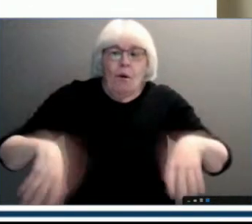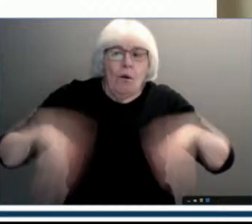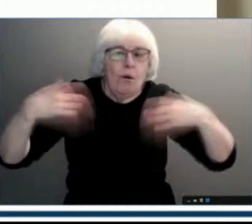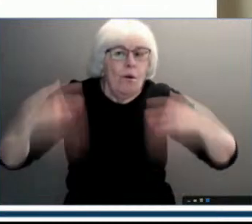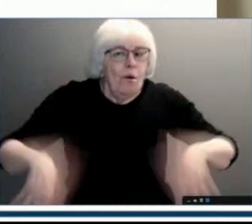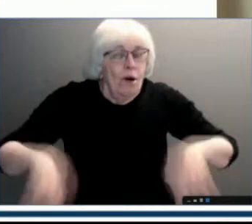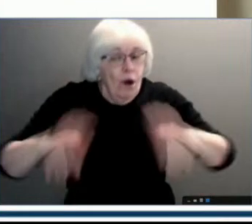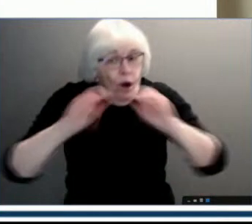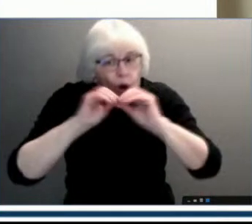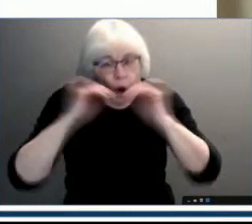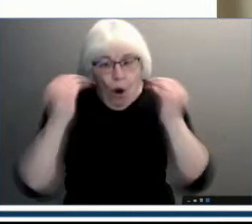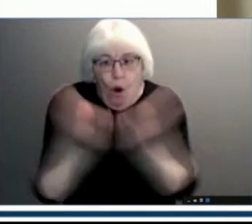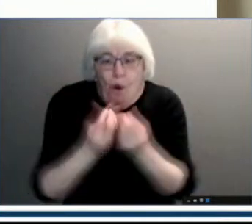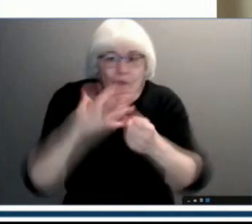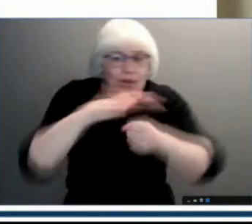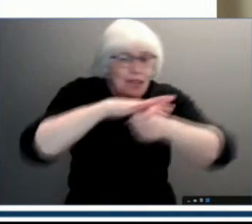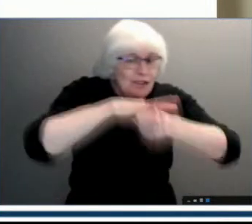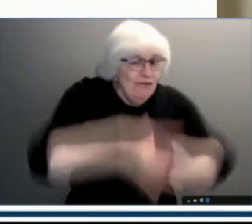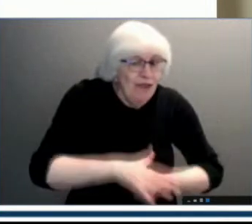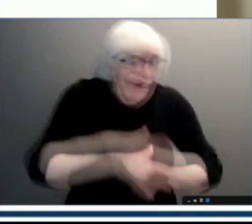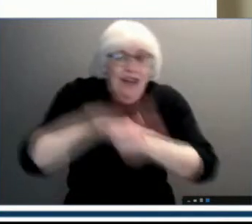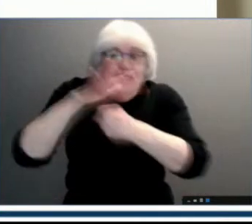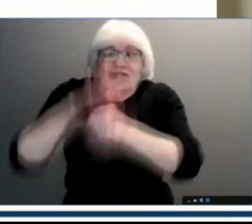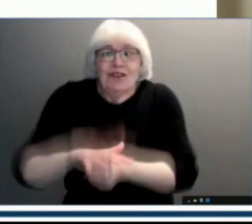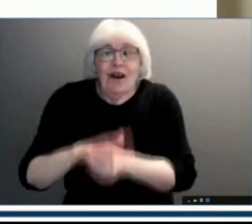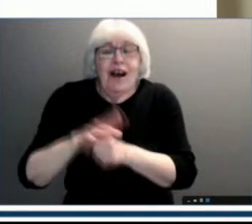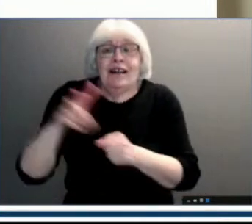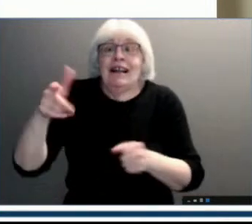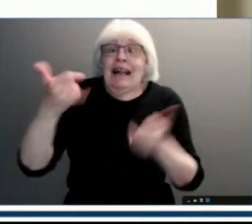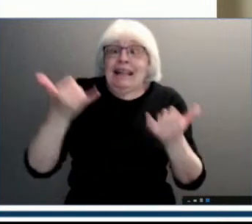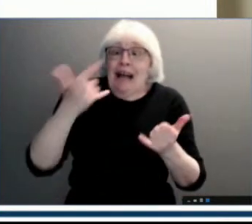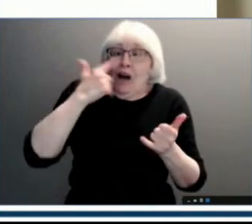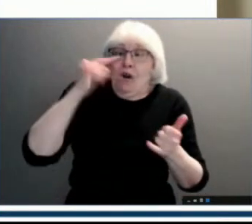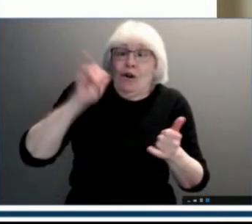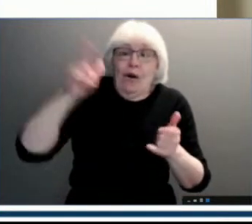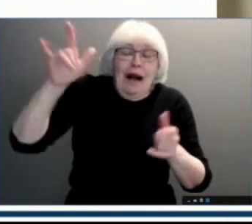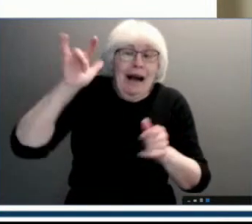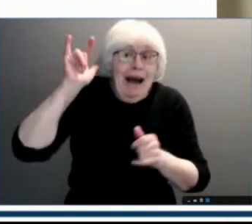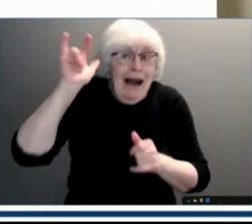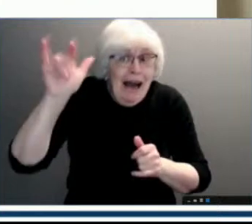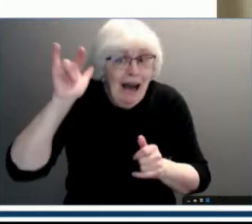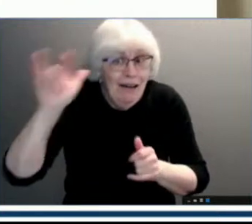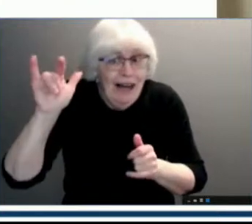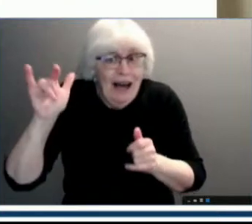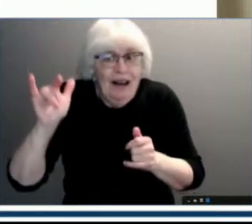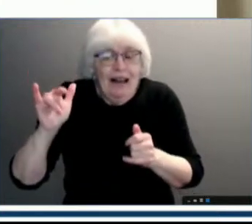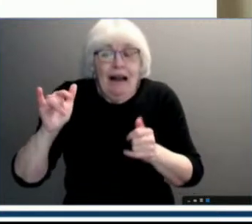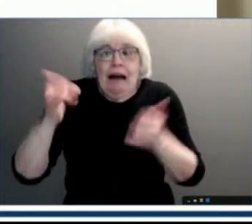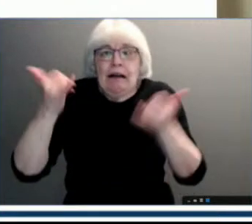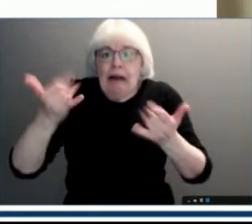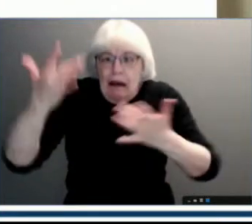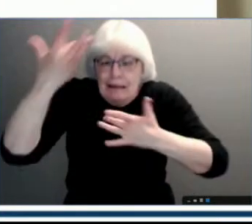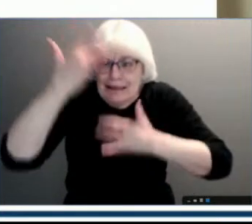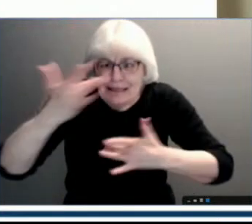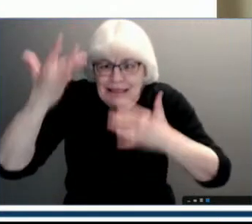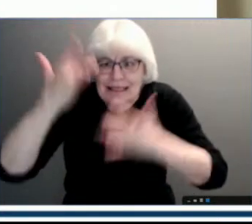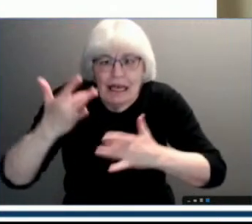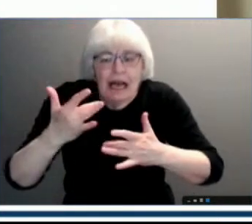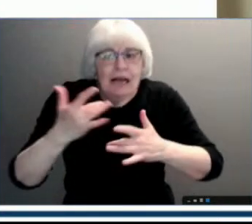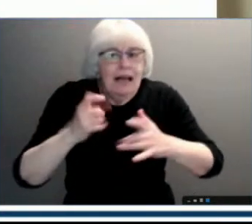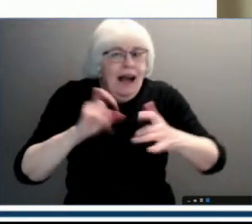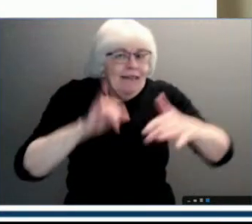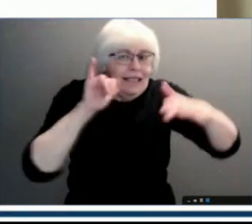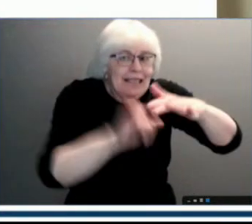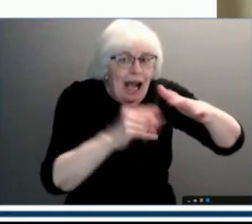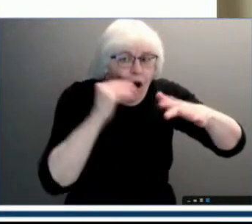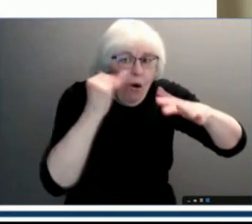situation with the airlines to see the wrinkle effect of isolation and illness. Our healthcare professionals in the healthcare system are no